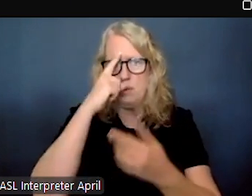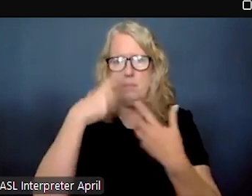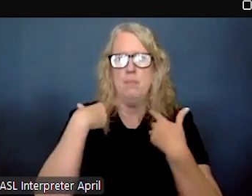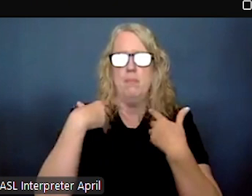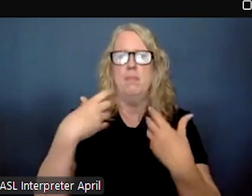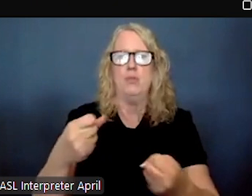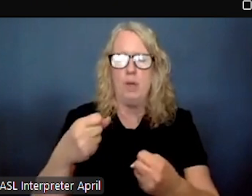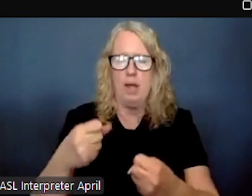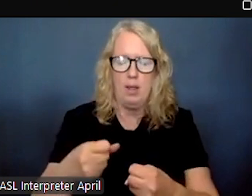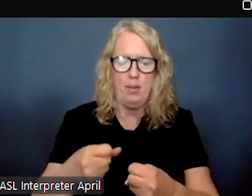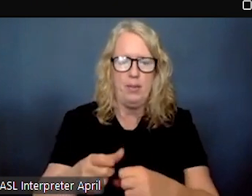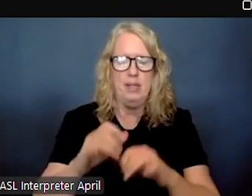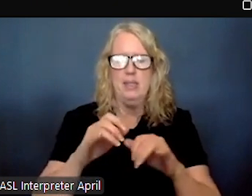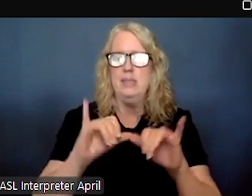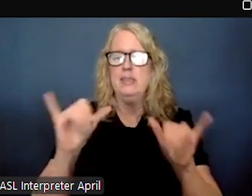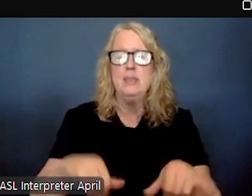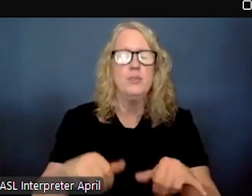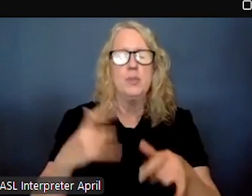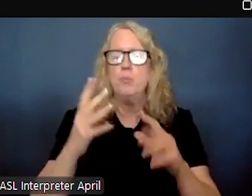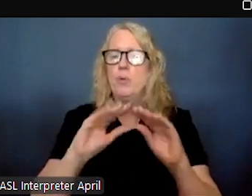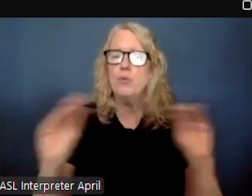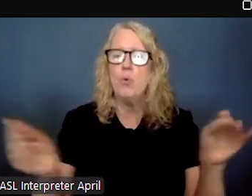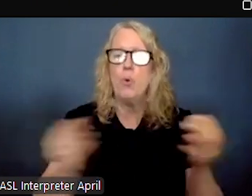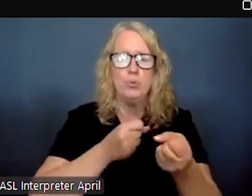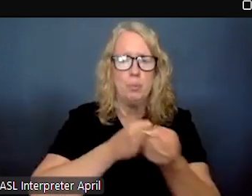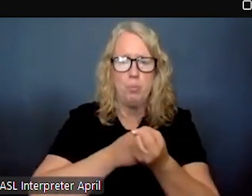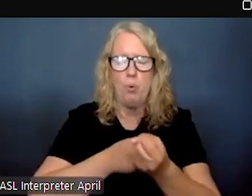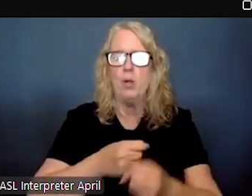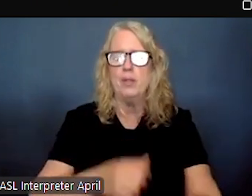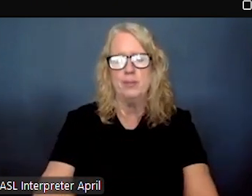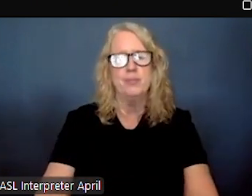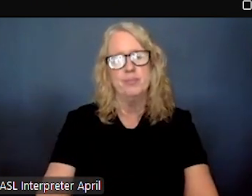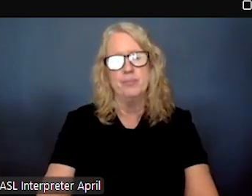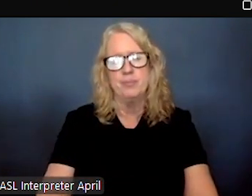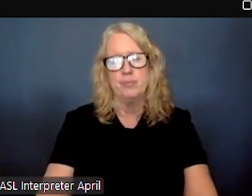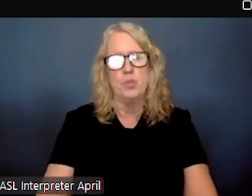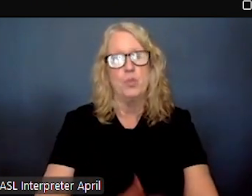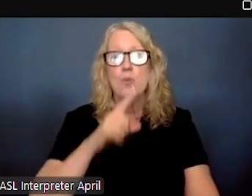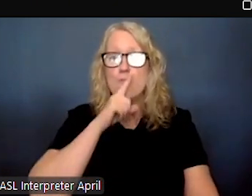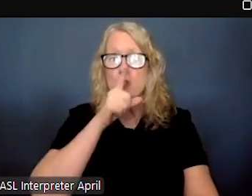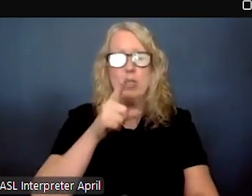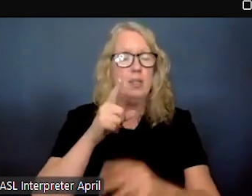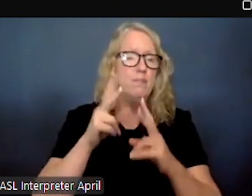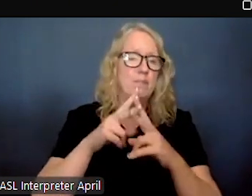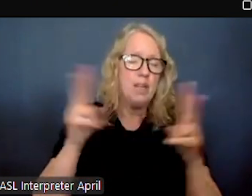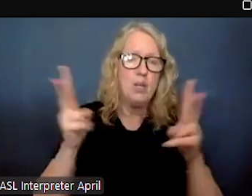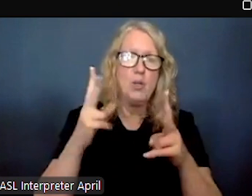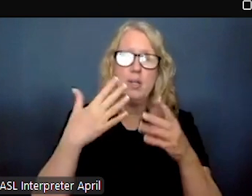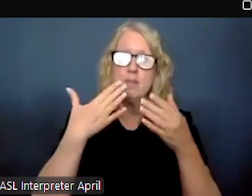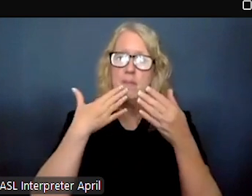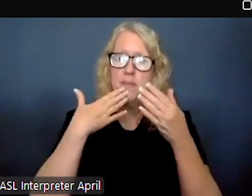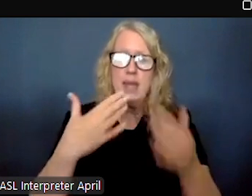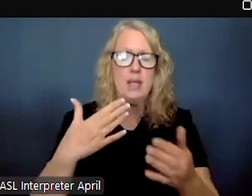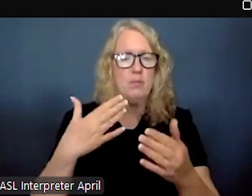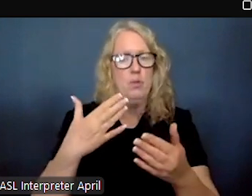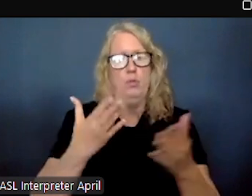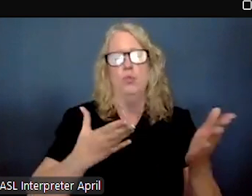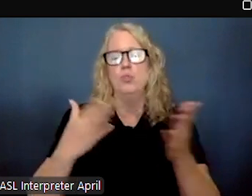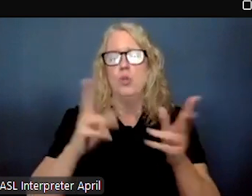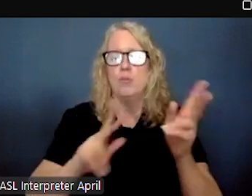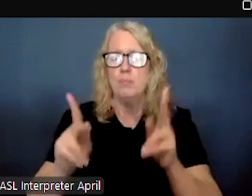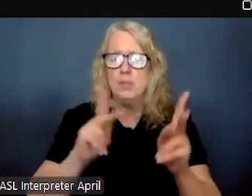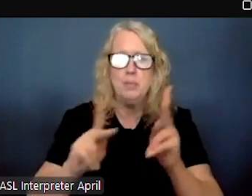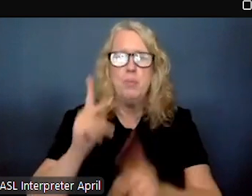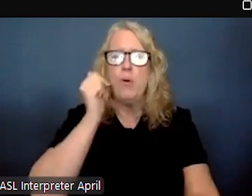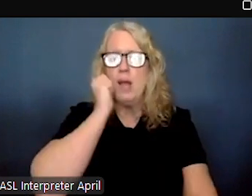system without any type of support. And so we are so thankful that we get to serve people day in, day